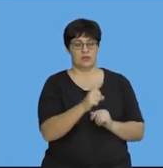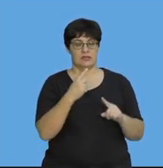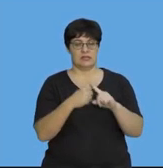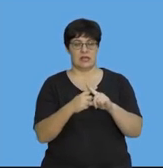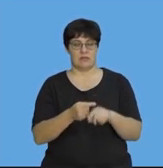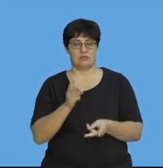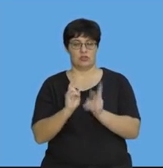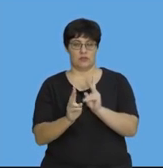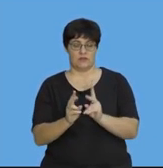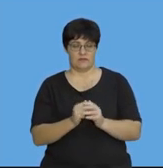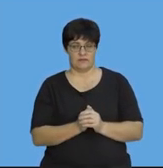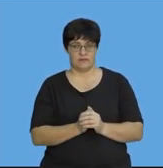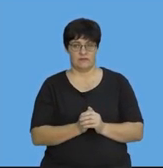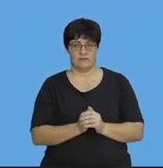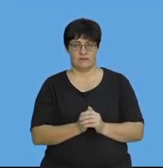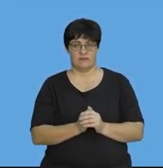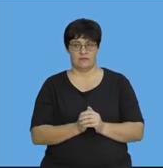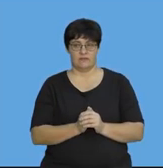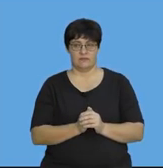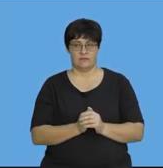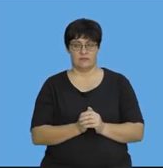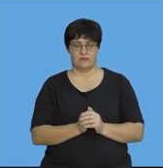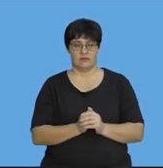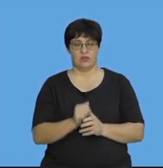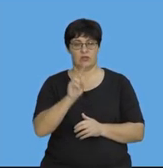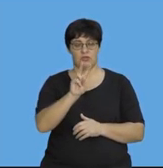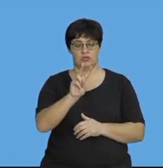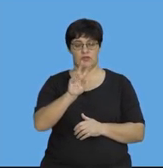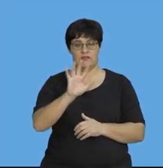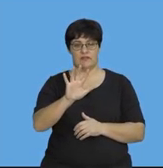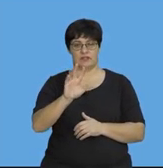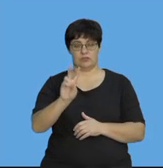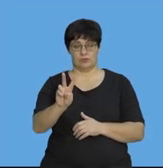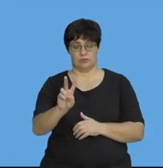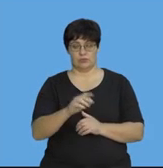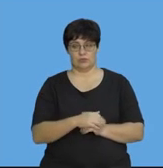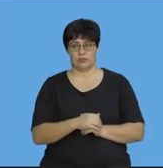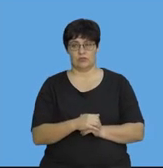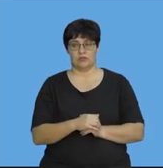21 times 12, and we get 252.